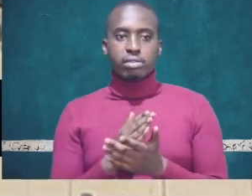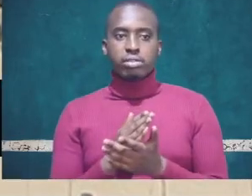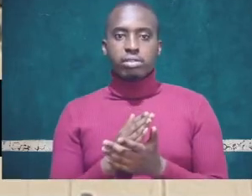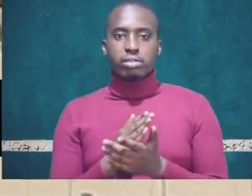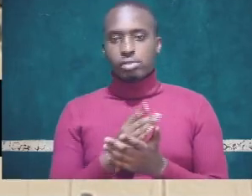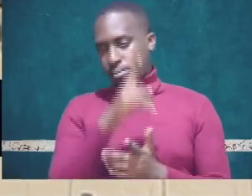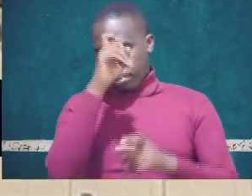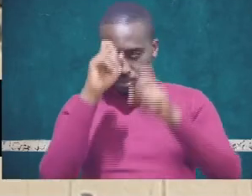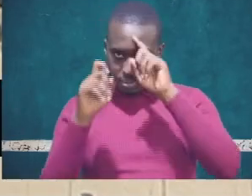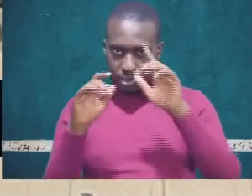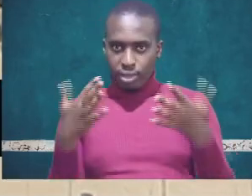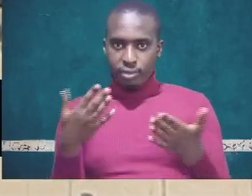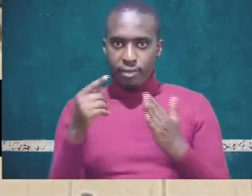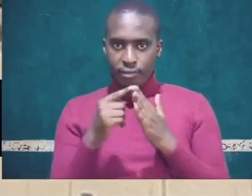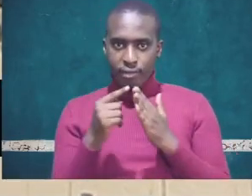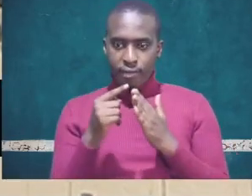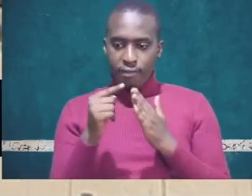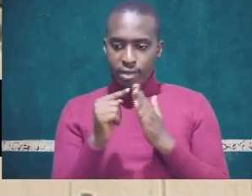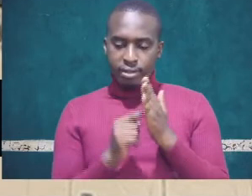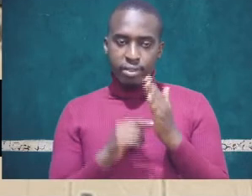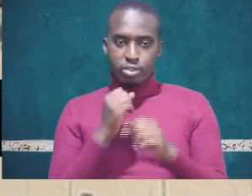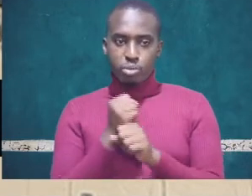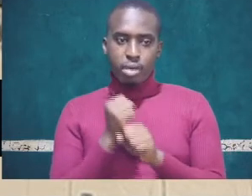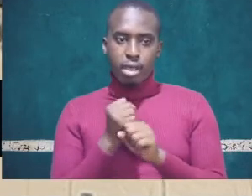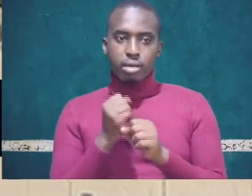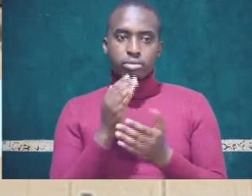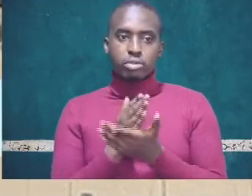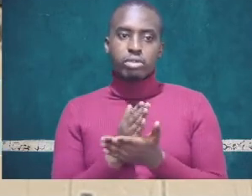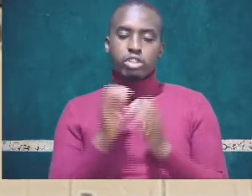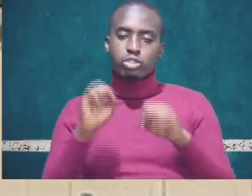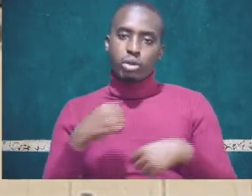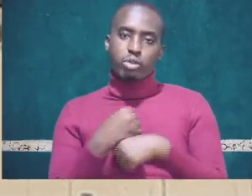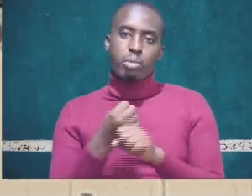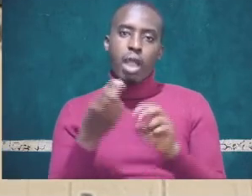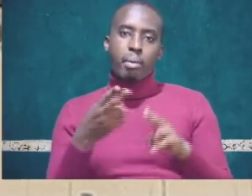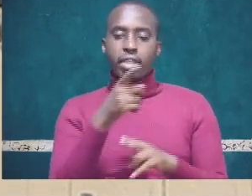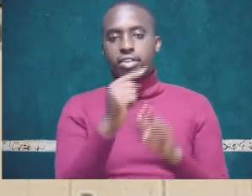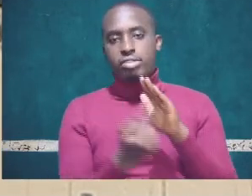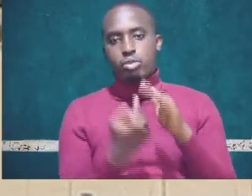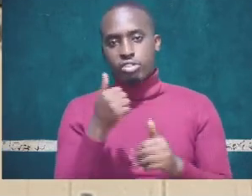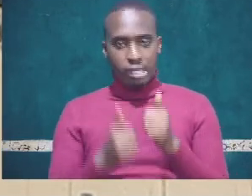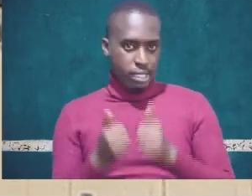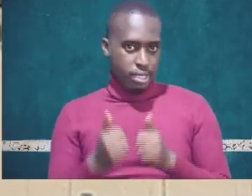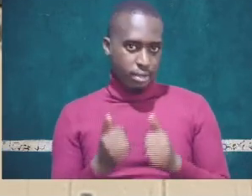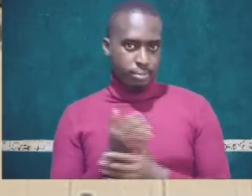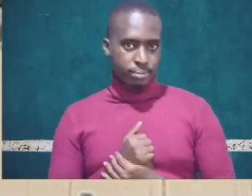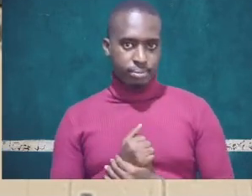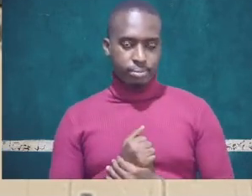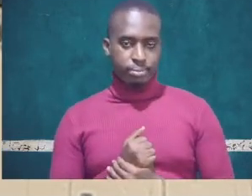question, what could be factors that would lead or that would cause such a situation?